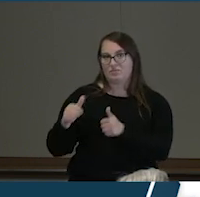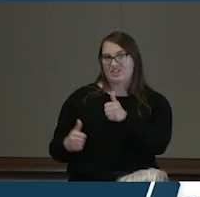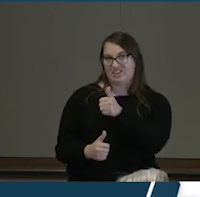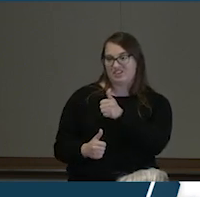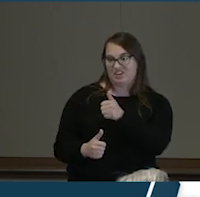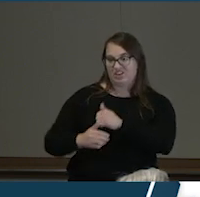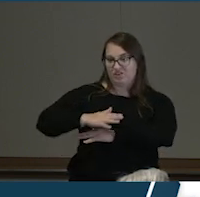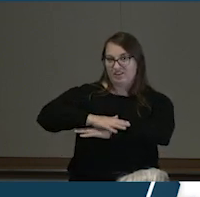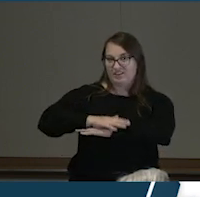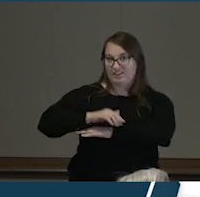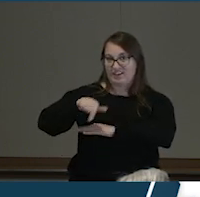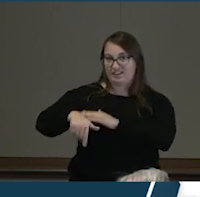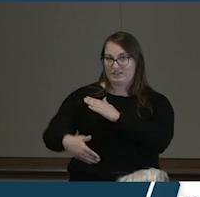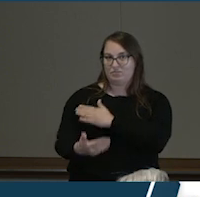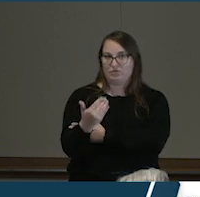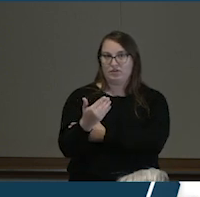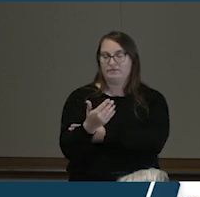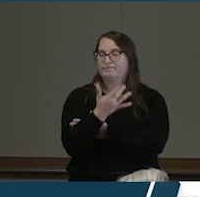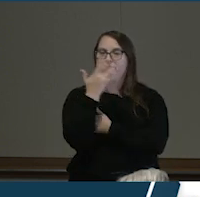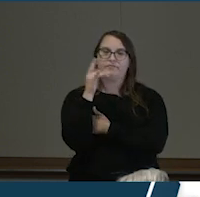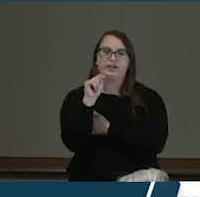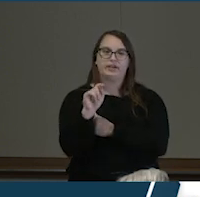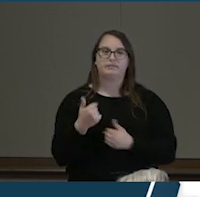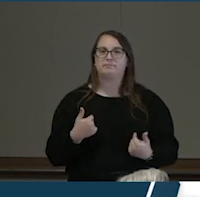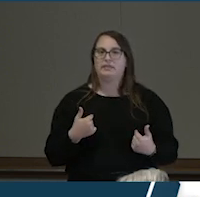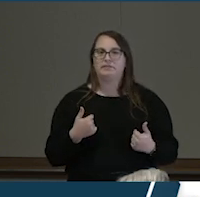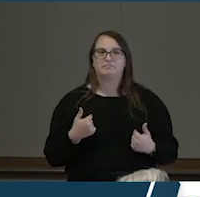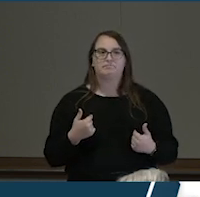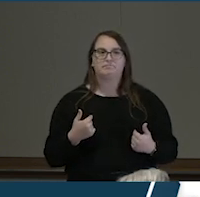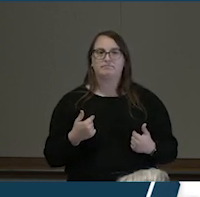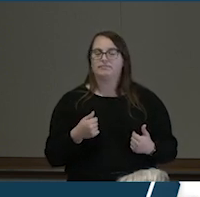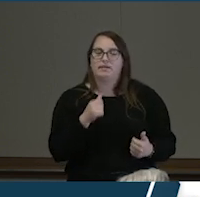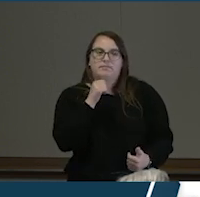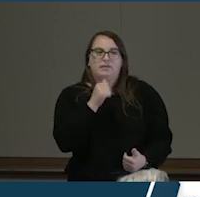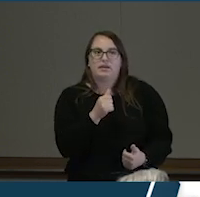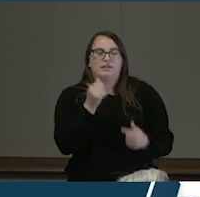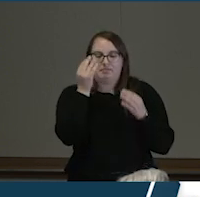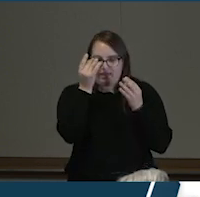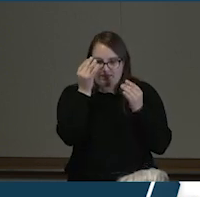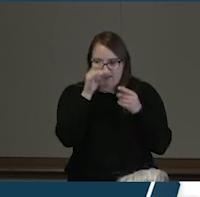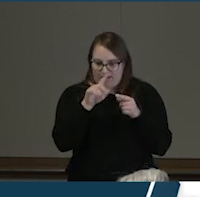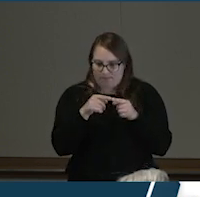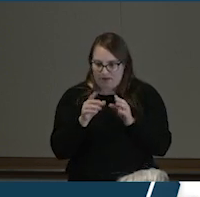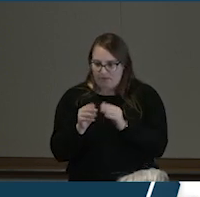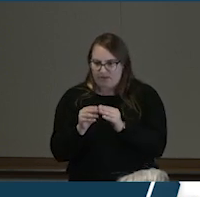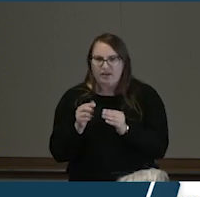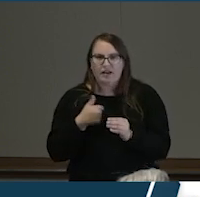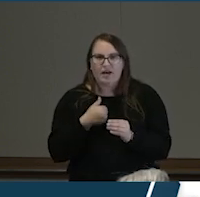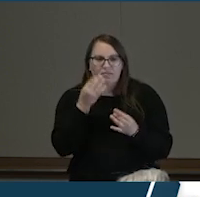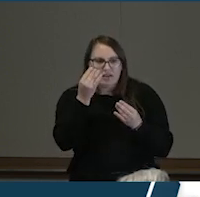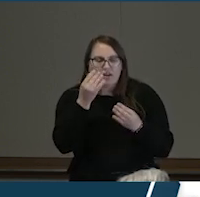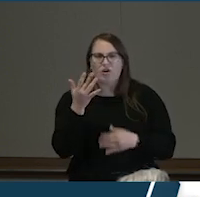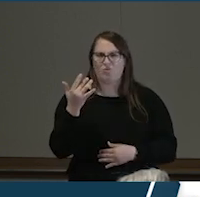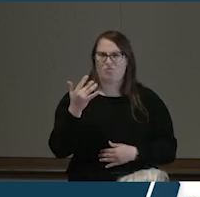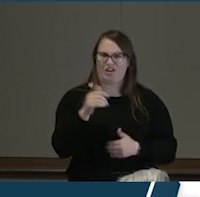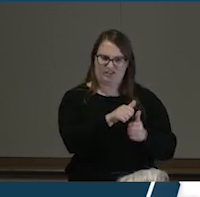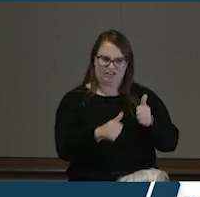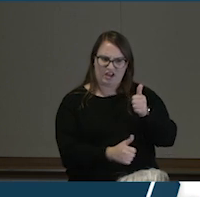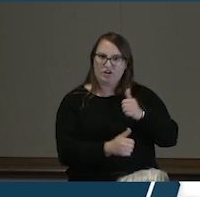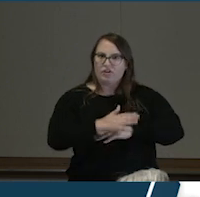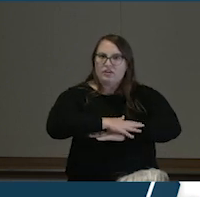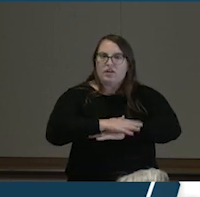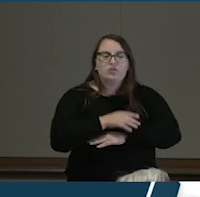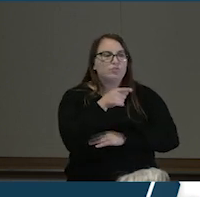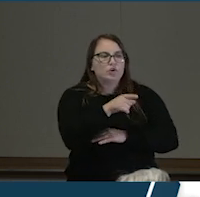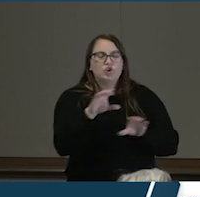it. I won't hear another word, because I'll be thinking, what happened? Why did he get under the desk? What did you